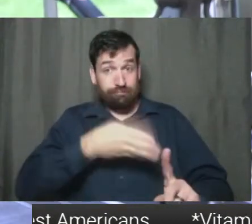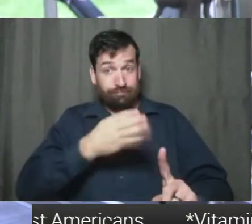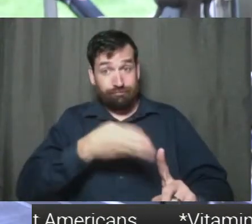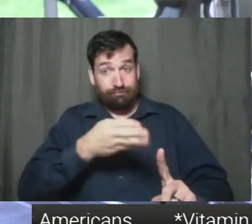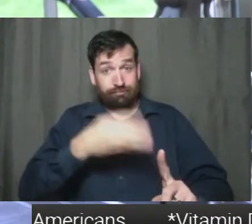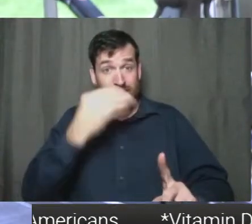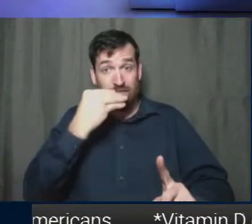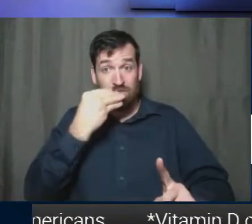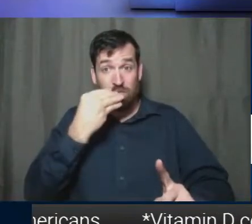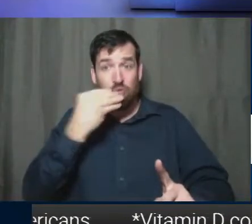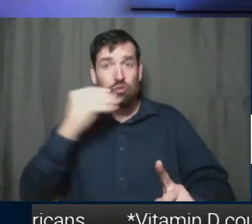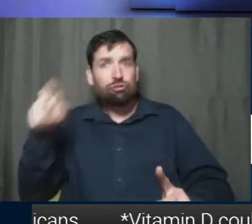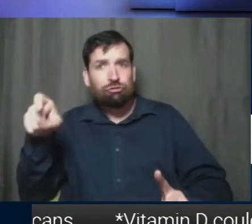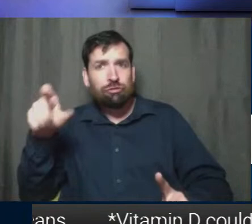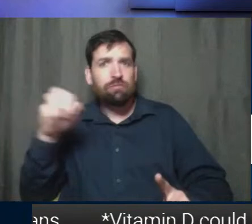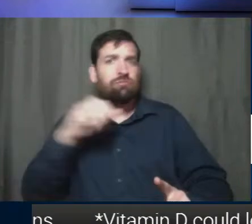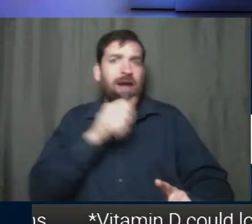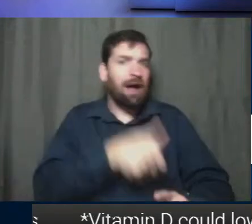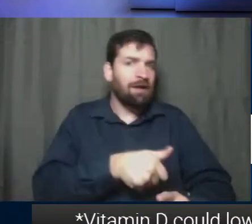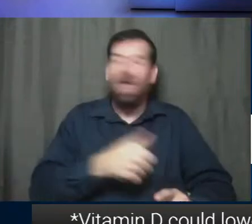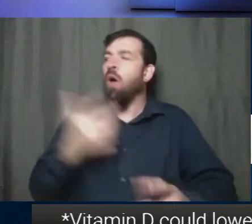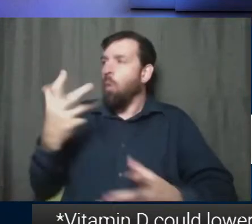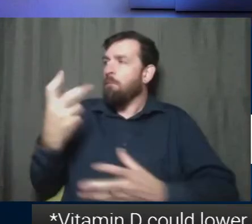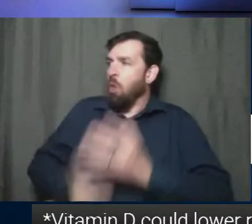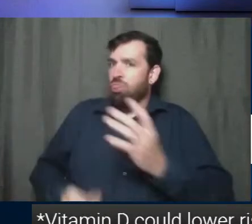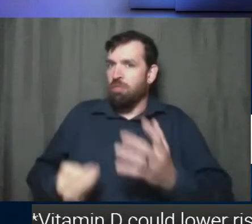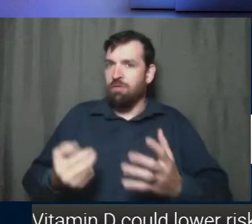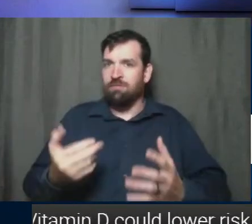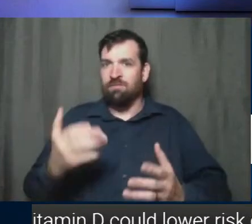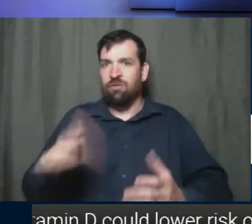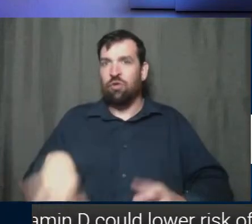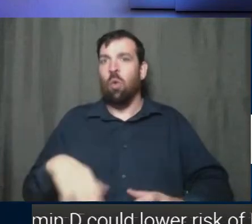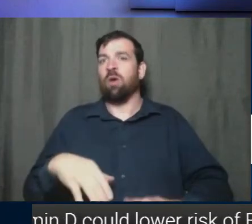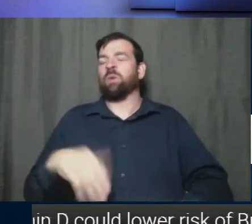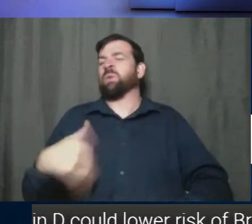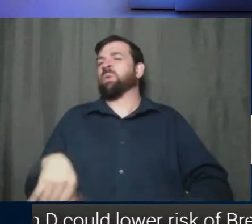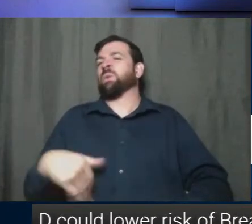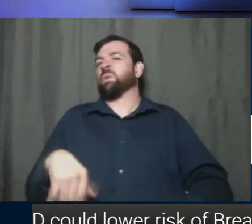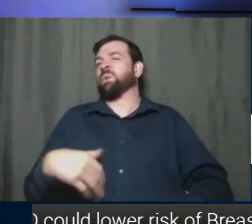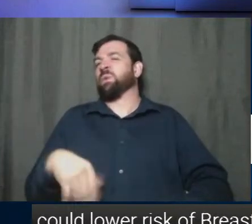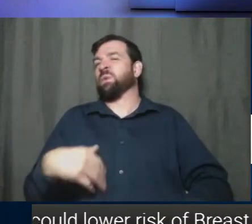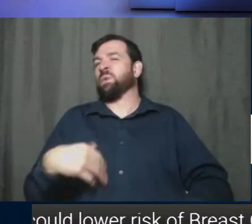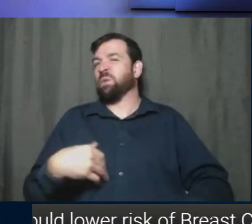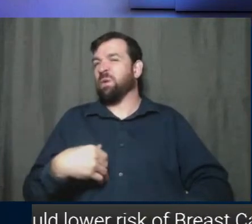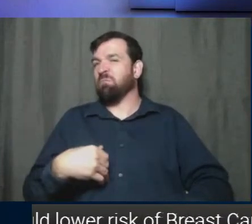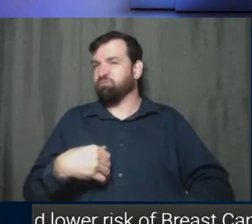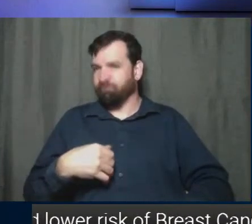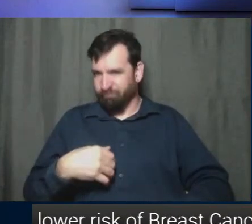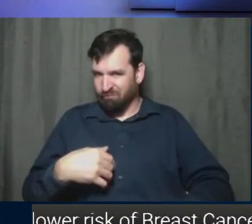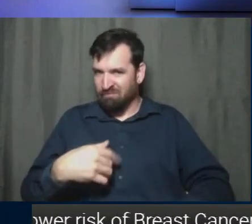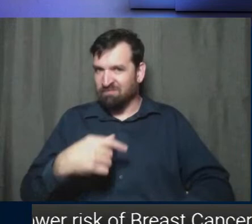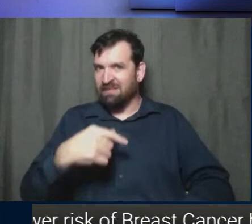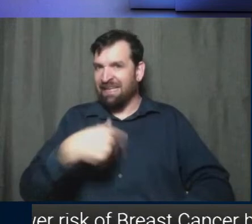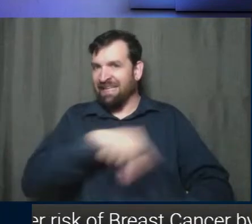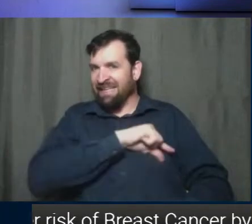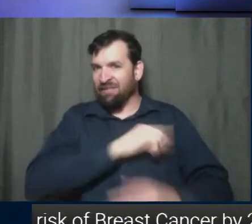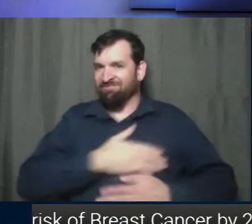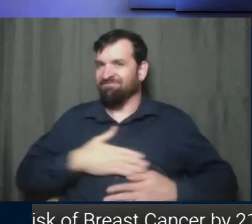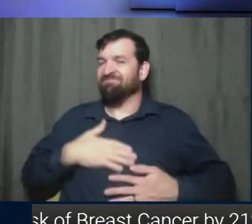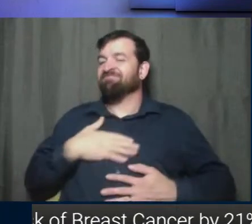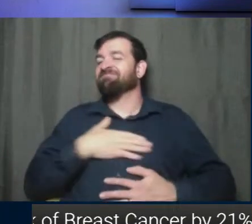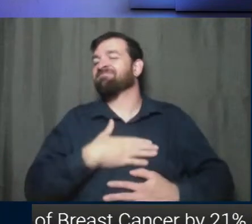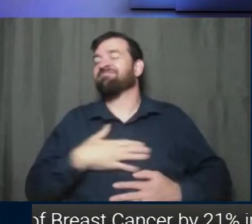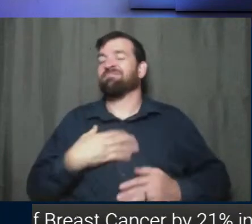or should not eat. Well, both. I want to know what your guilty pleasure is, and then I want to know, Okay. and then I want to know what you must have every day to stay looking